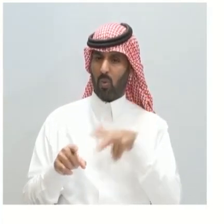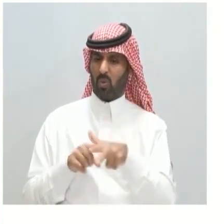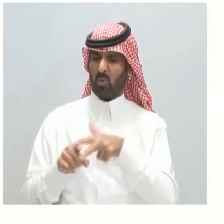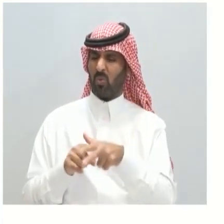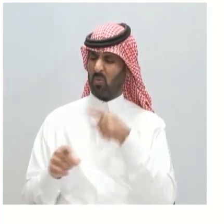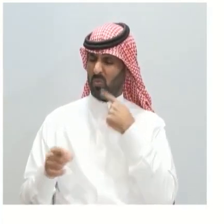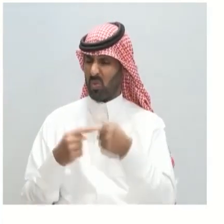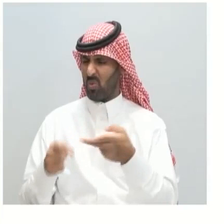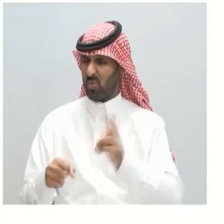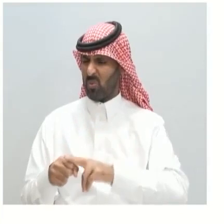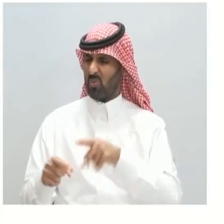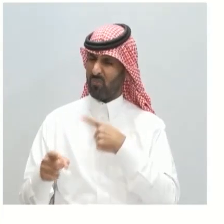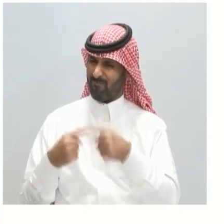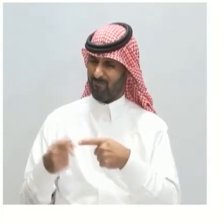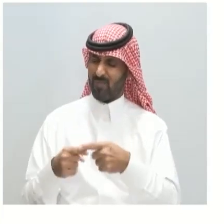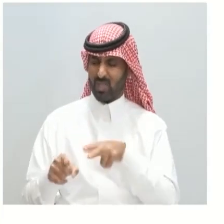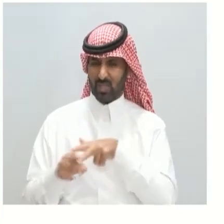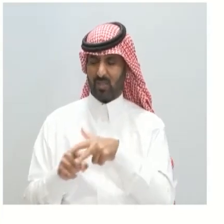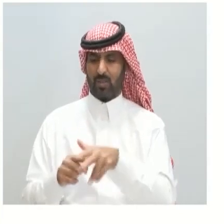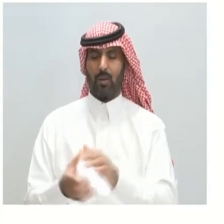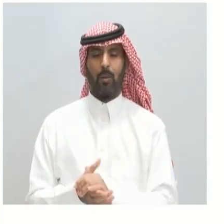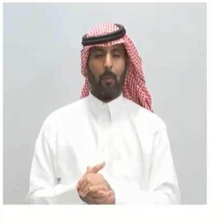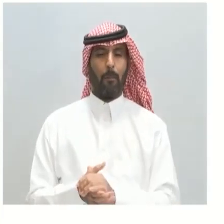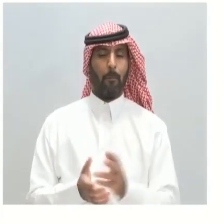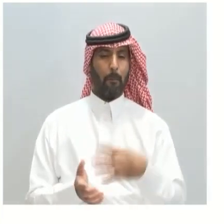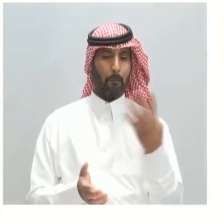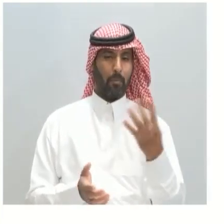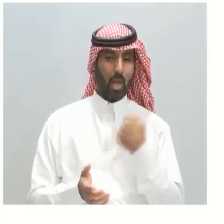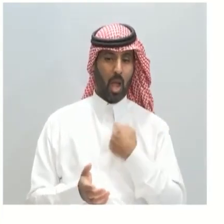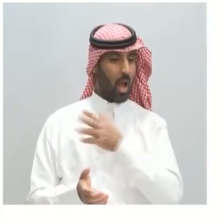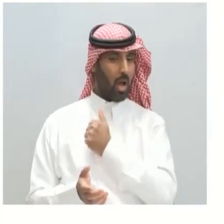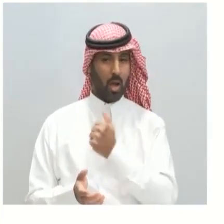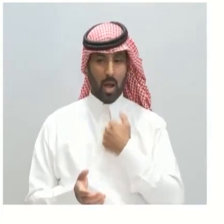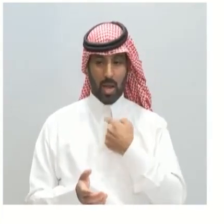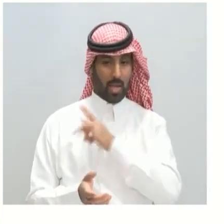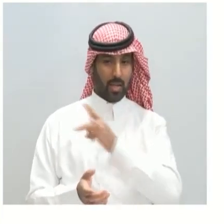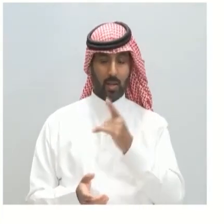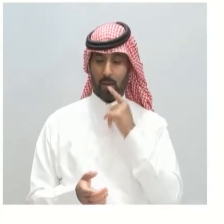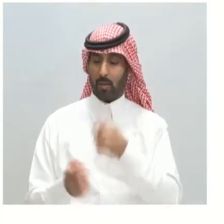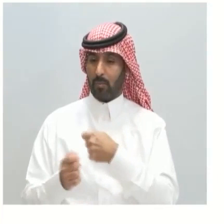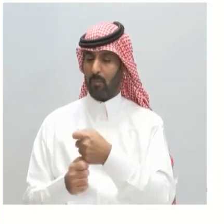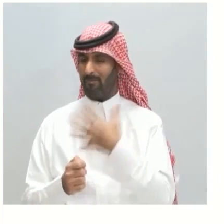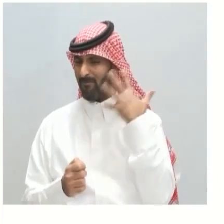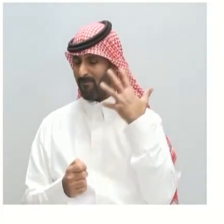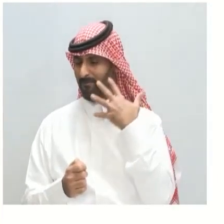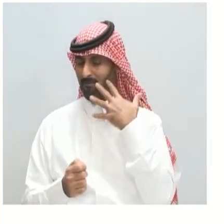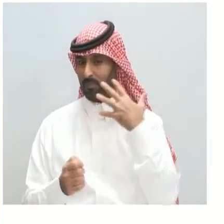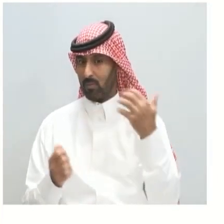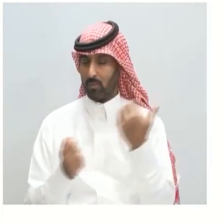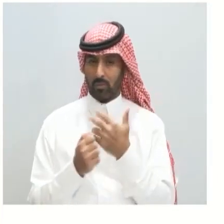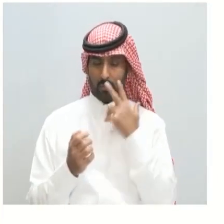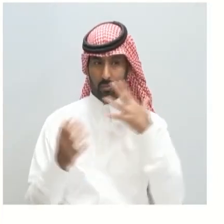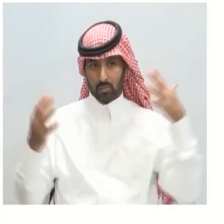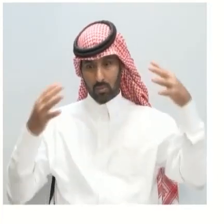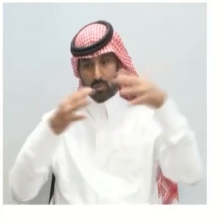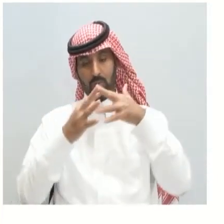me all of the time. Very good. Number four, I'm never by noises in the dark. It